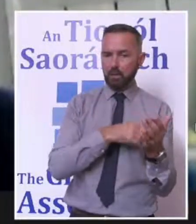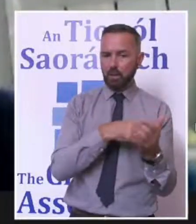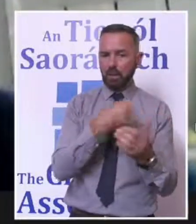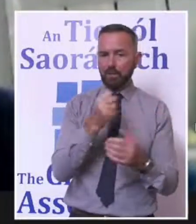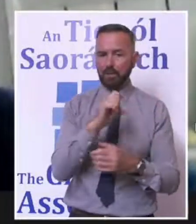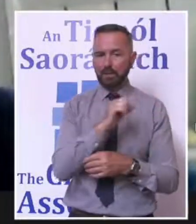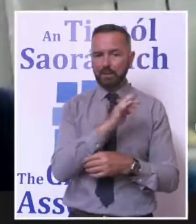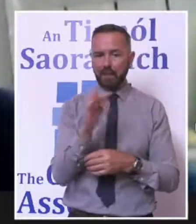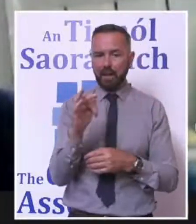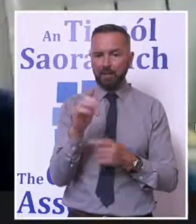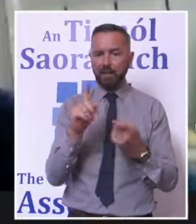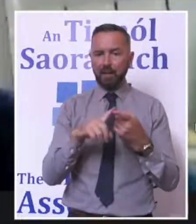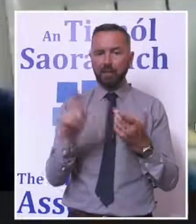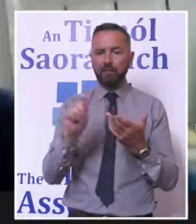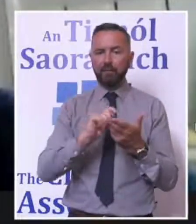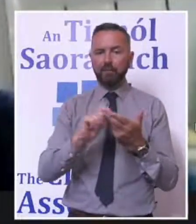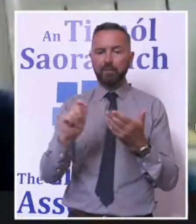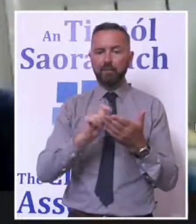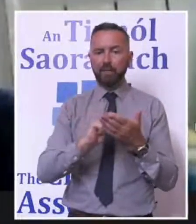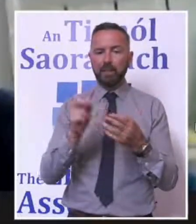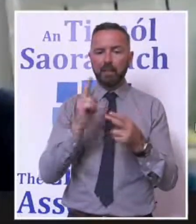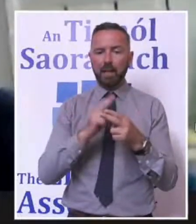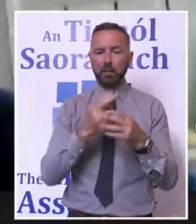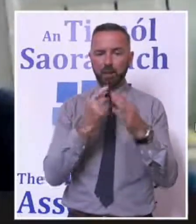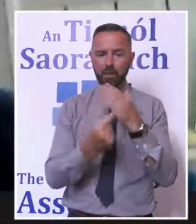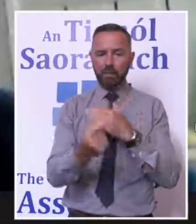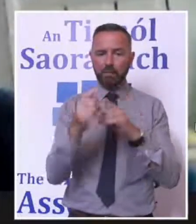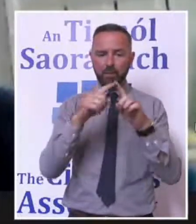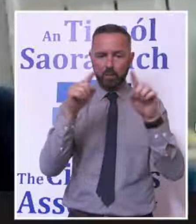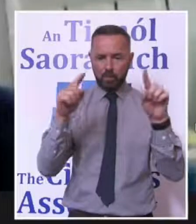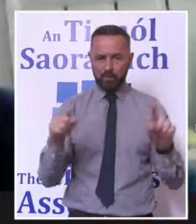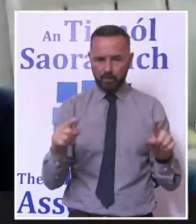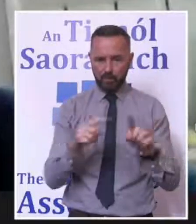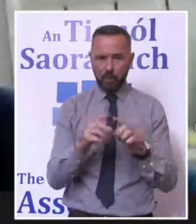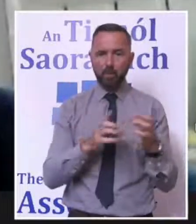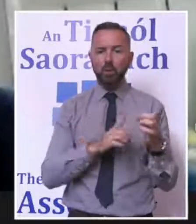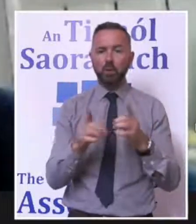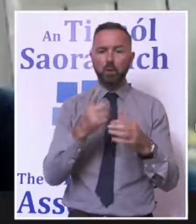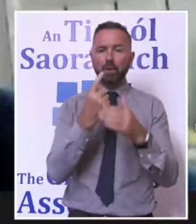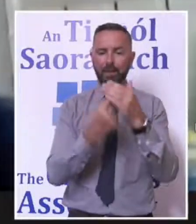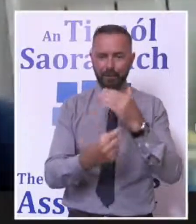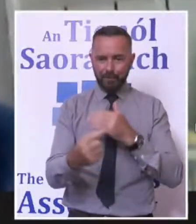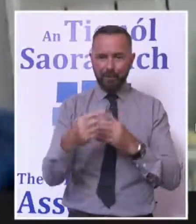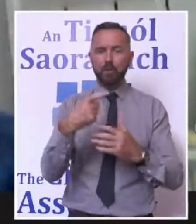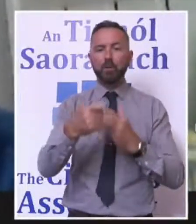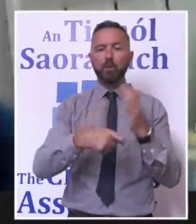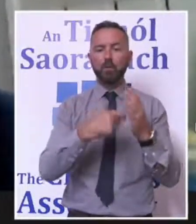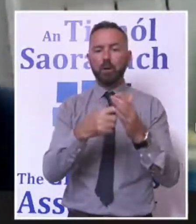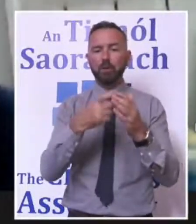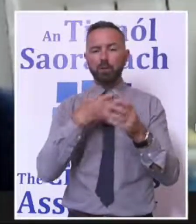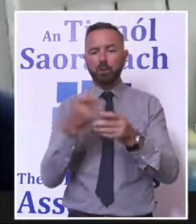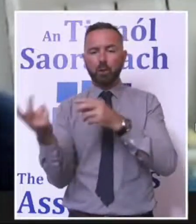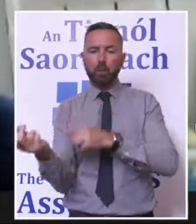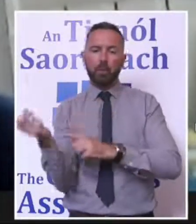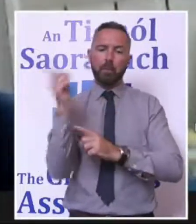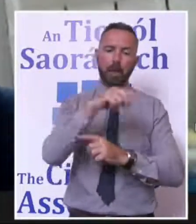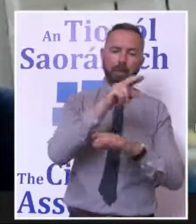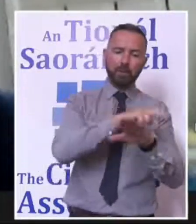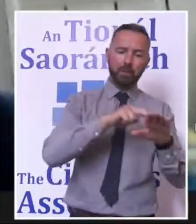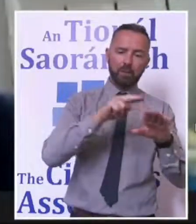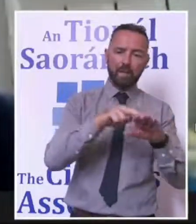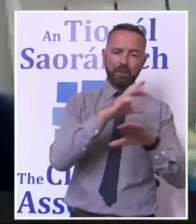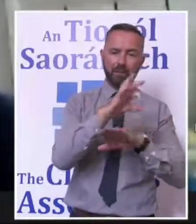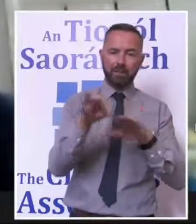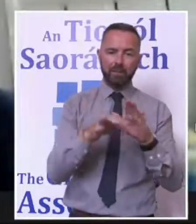filling out individual application forms for individual funds, to do individual projects, to go back to national government, this